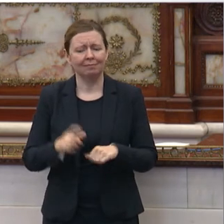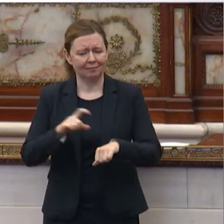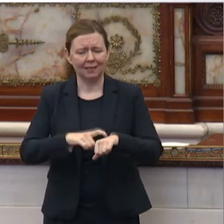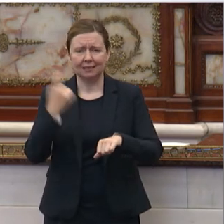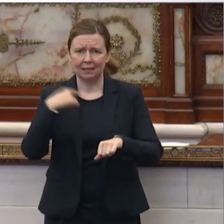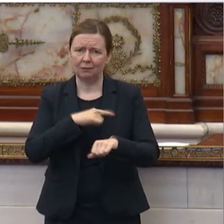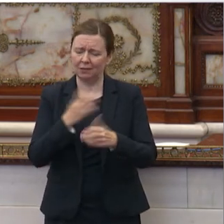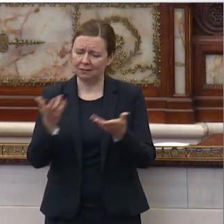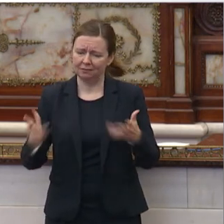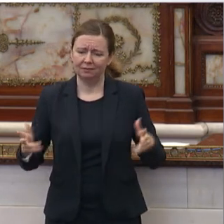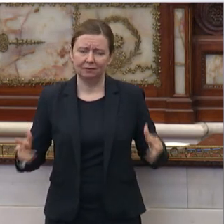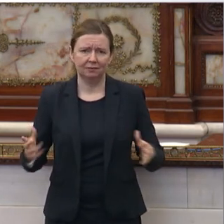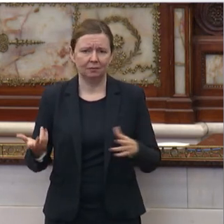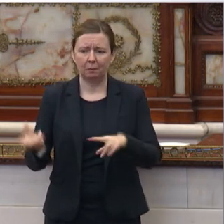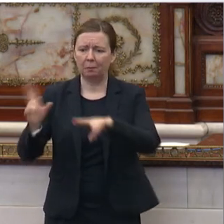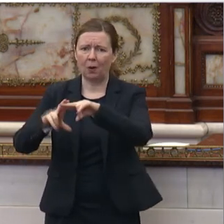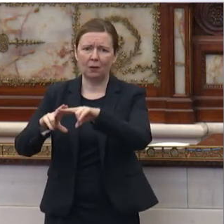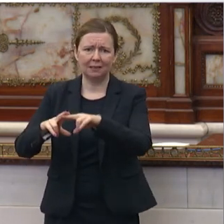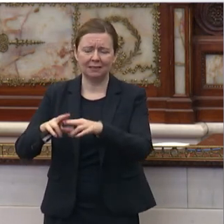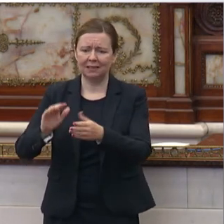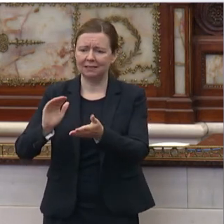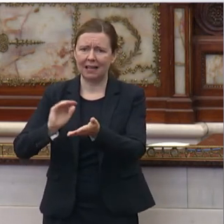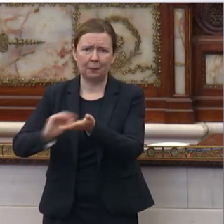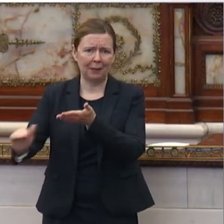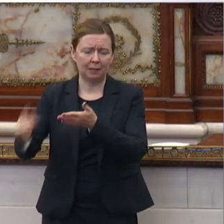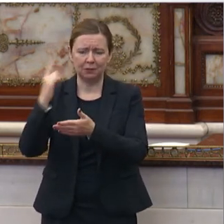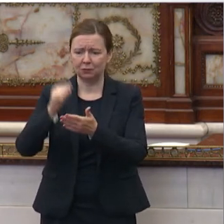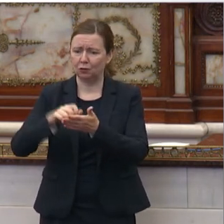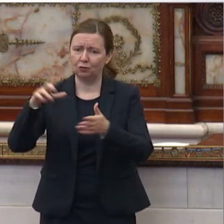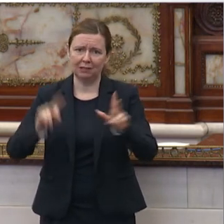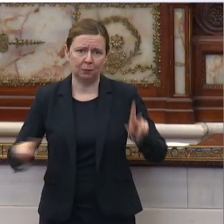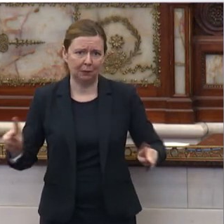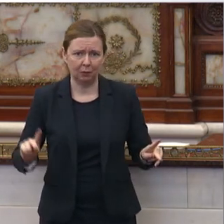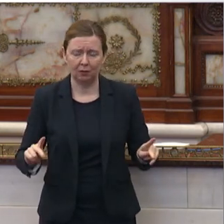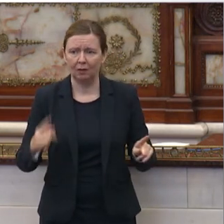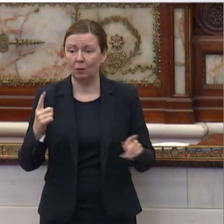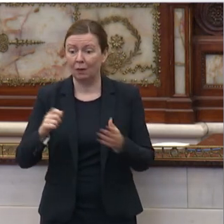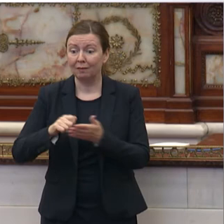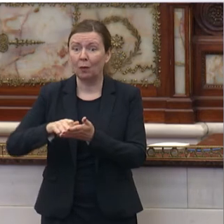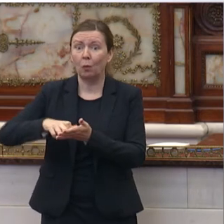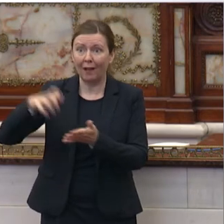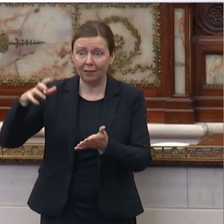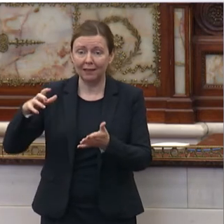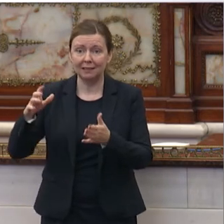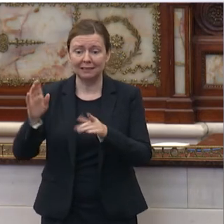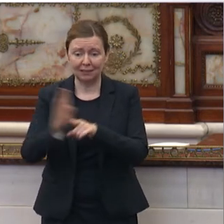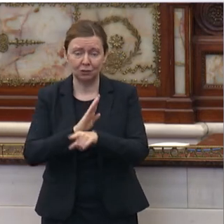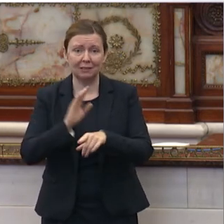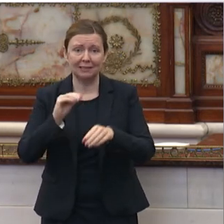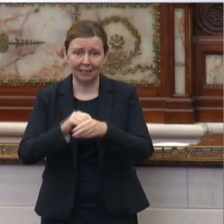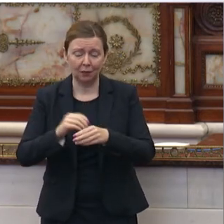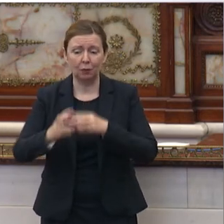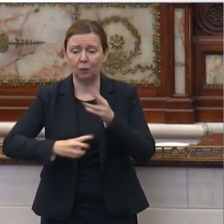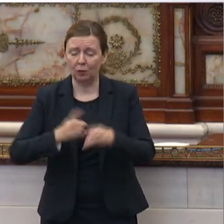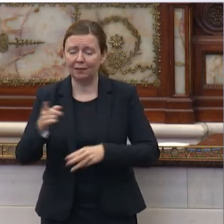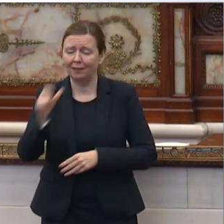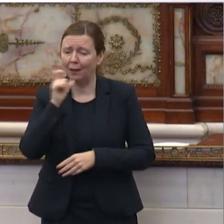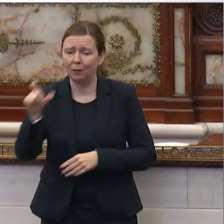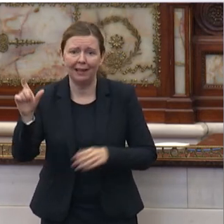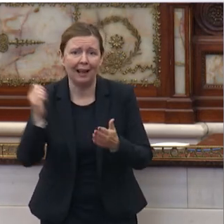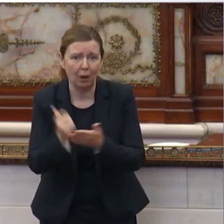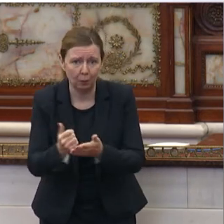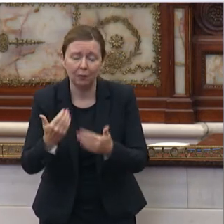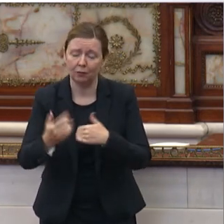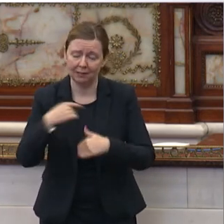us to end these bonuses and abatements for rich people, one of the wealthiest industries in the world. They don't need the help, the rest of